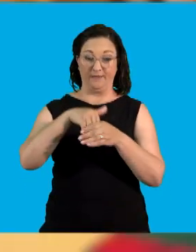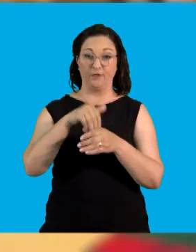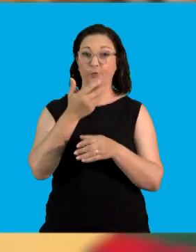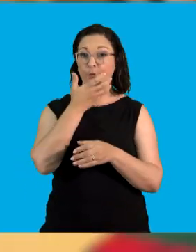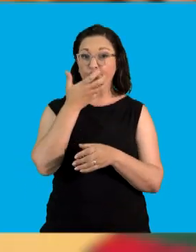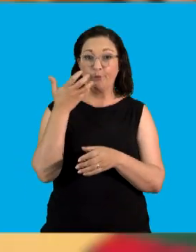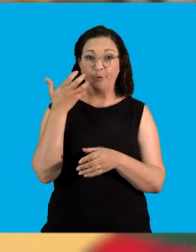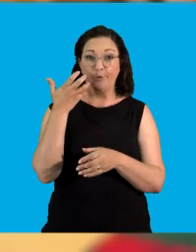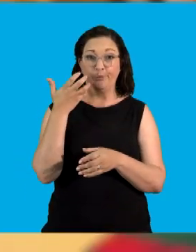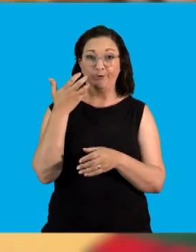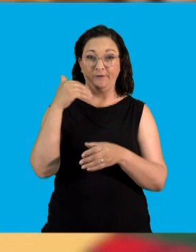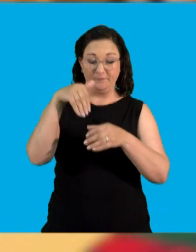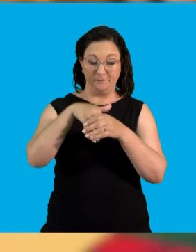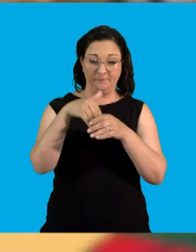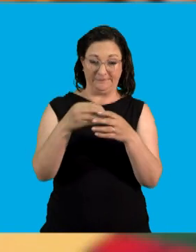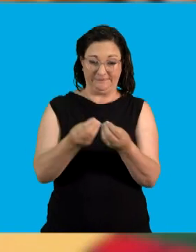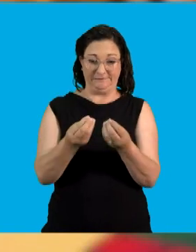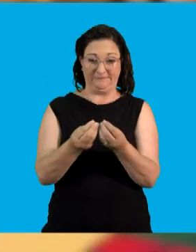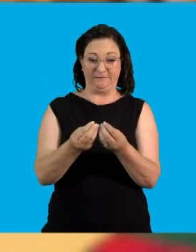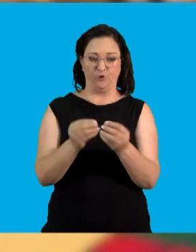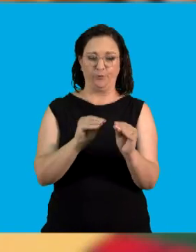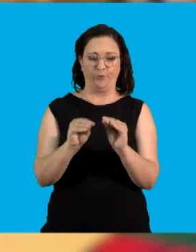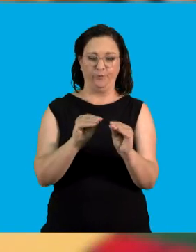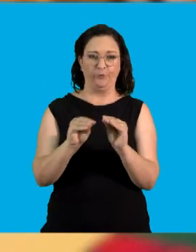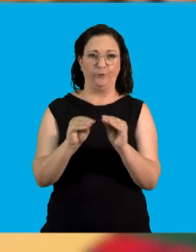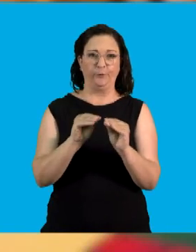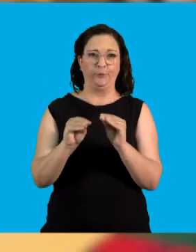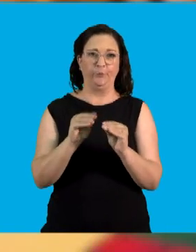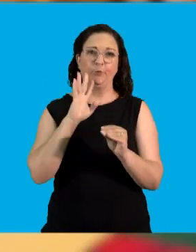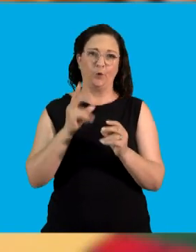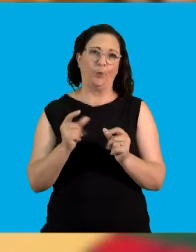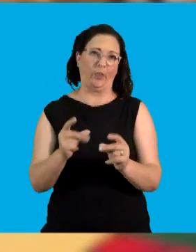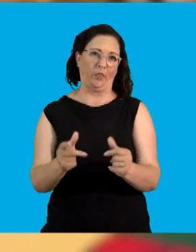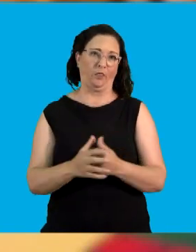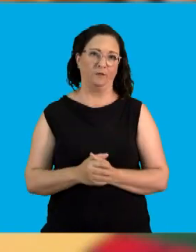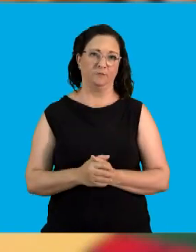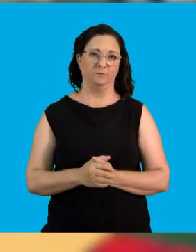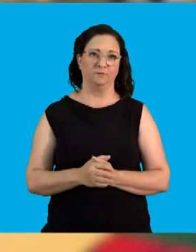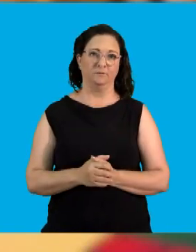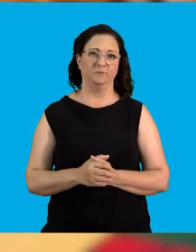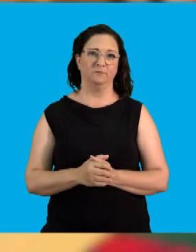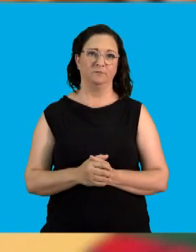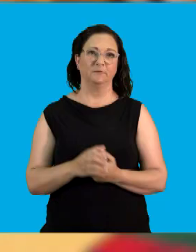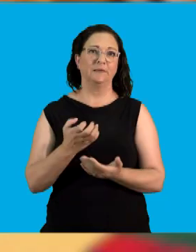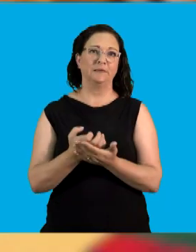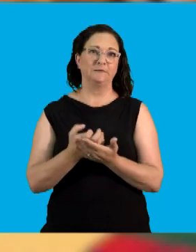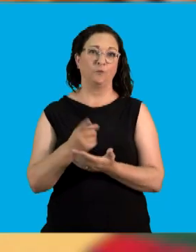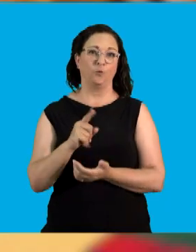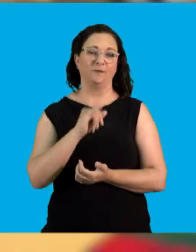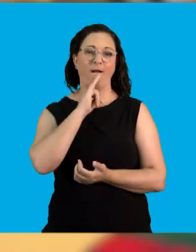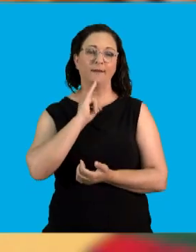up a substance, the particles that are making up that particular substance will move more quicker than normal. We can take, for an